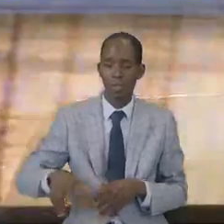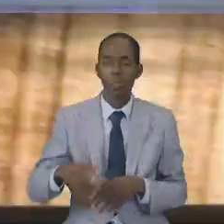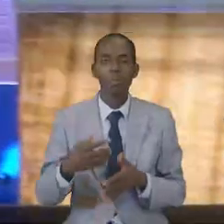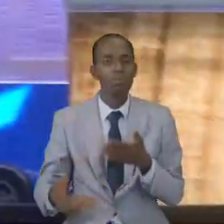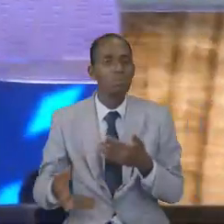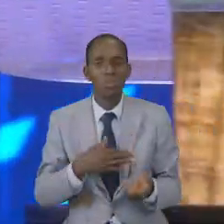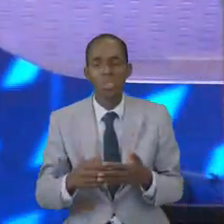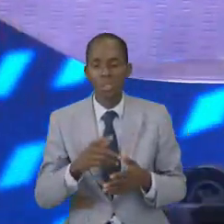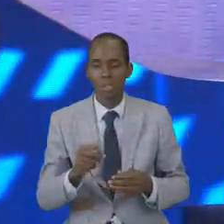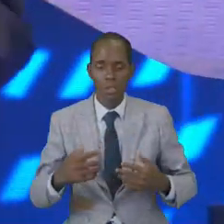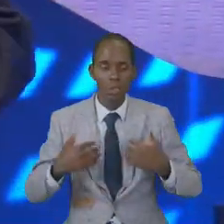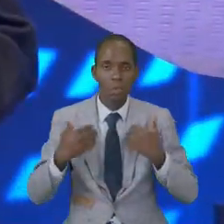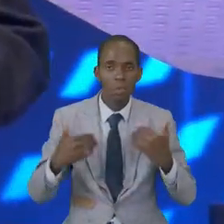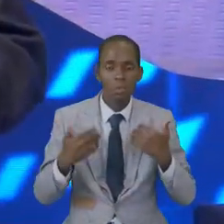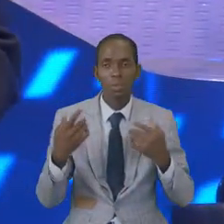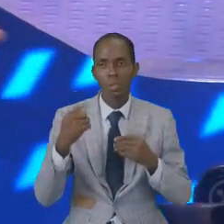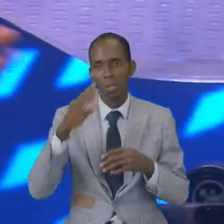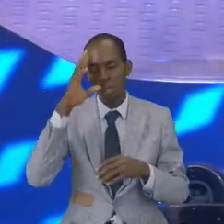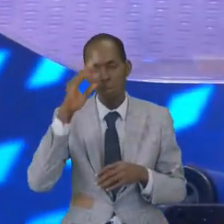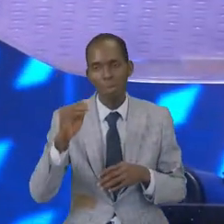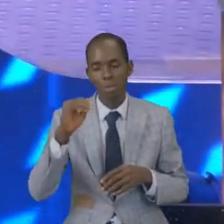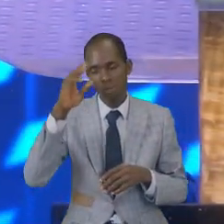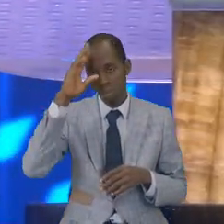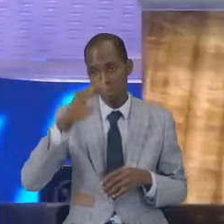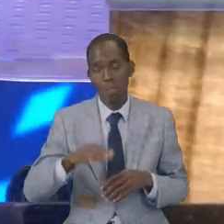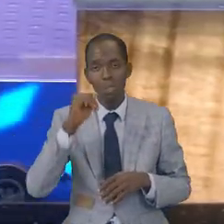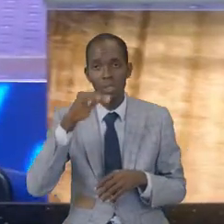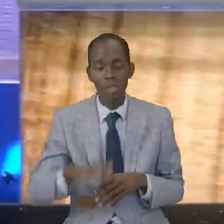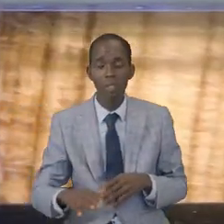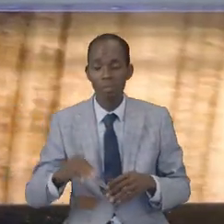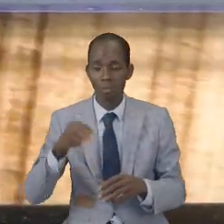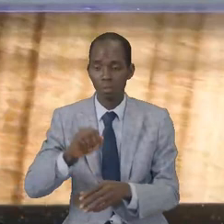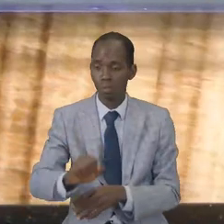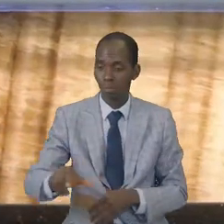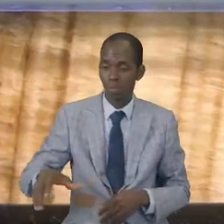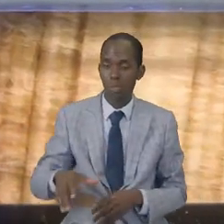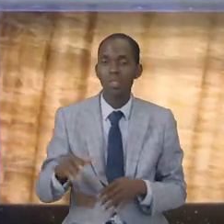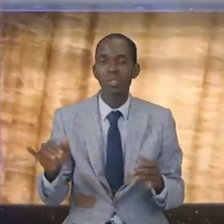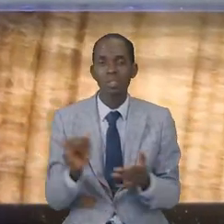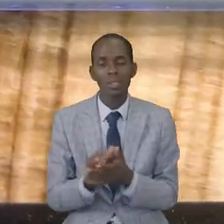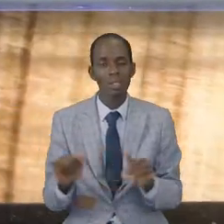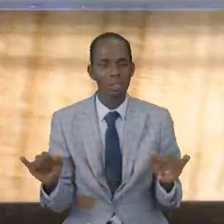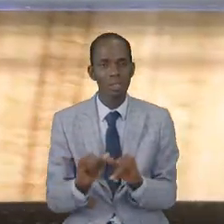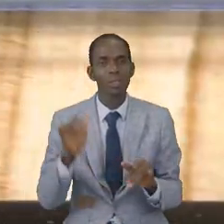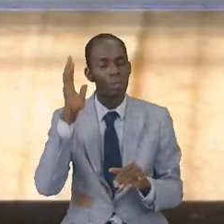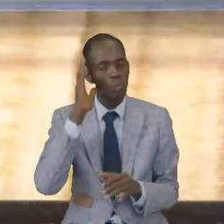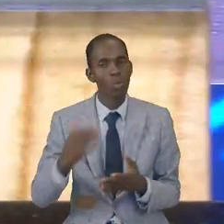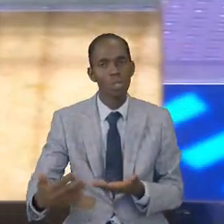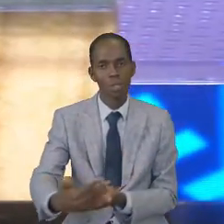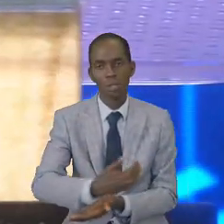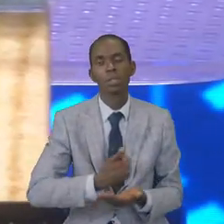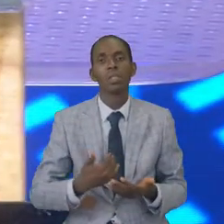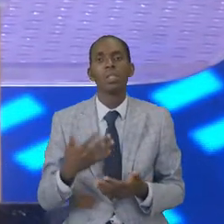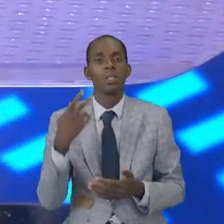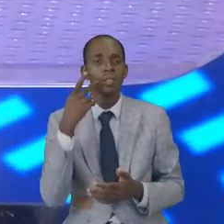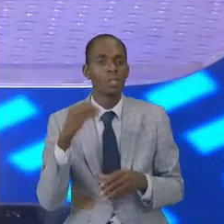whatsoever the youth, the boy or the girl soweth, that shall he also reap. And then the first part